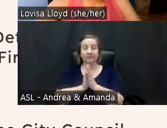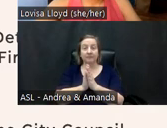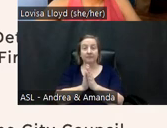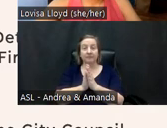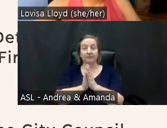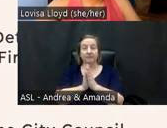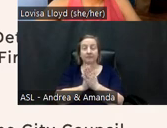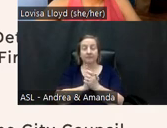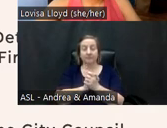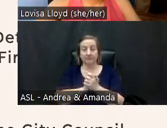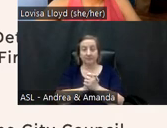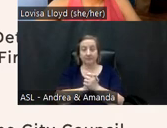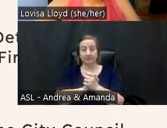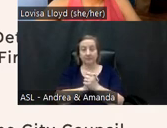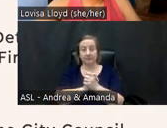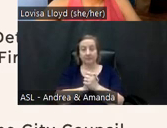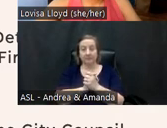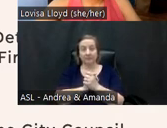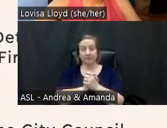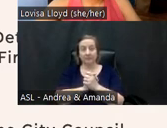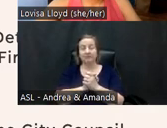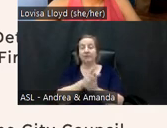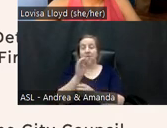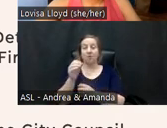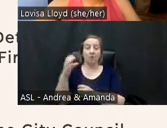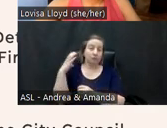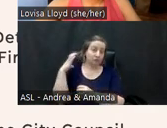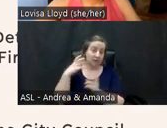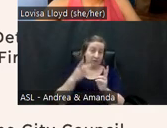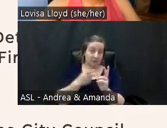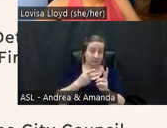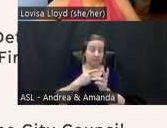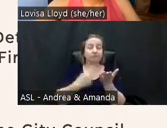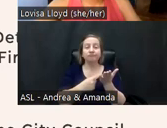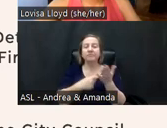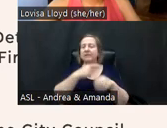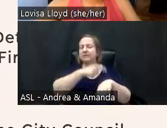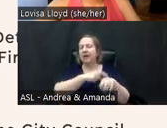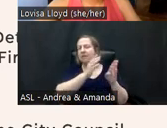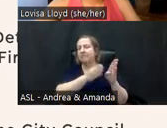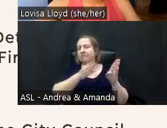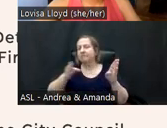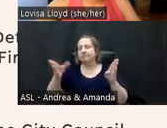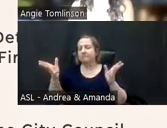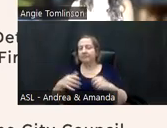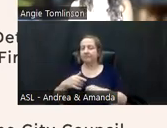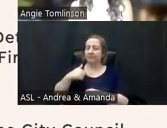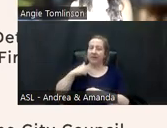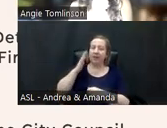this to the co-chairs to discuss the timeline. I will